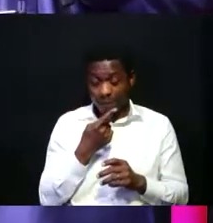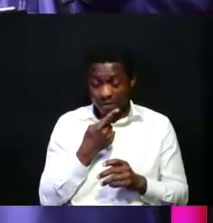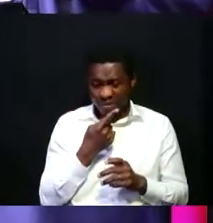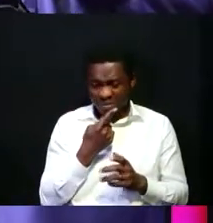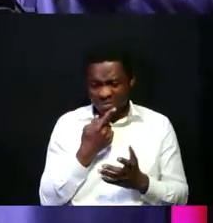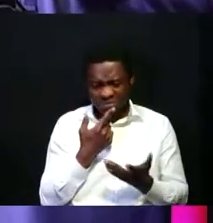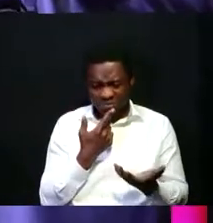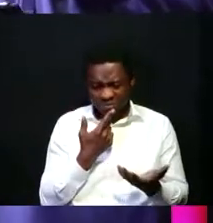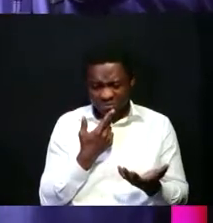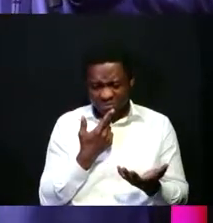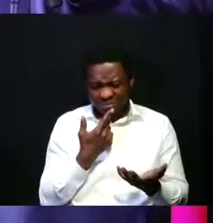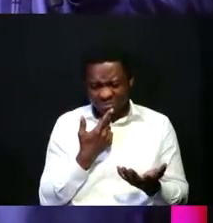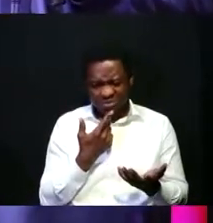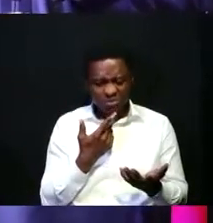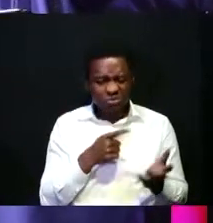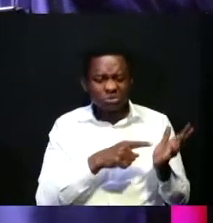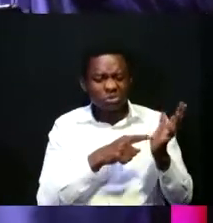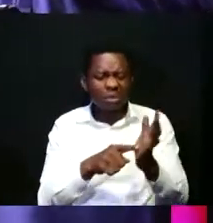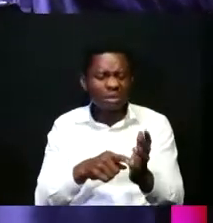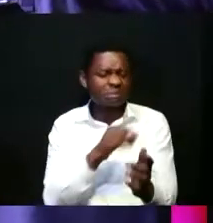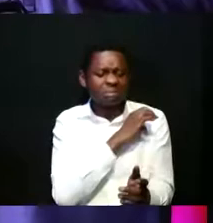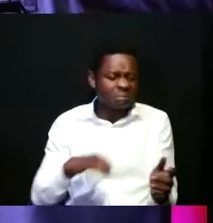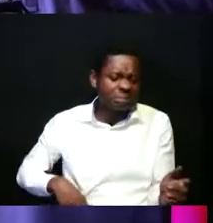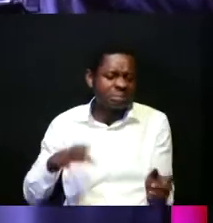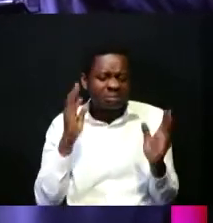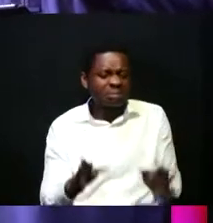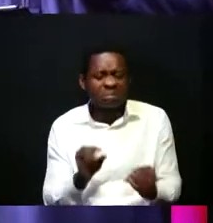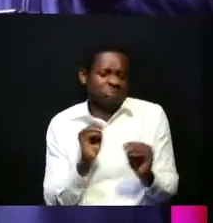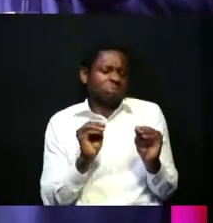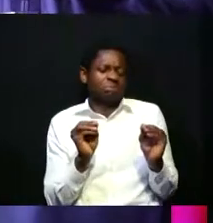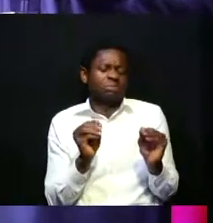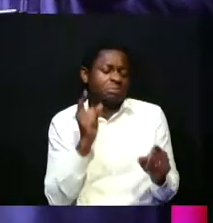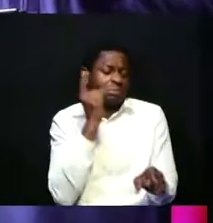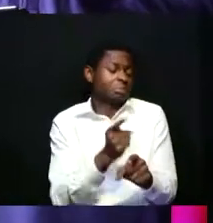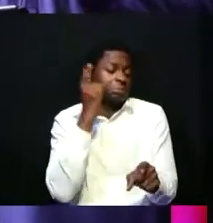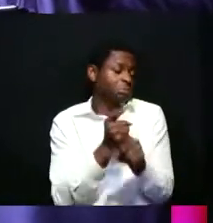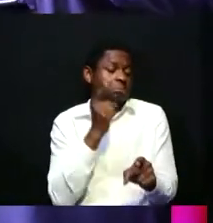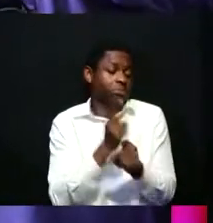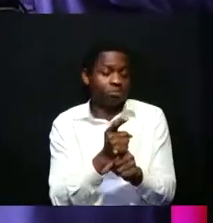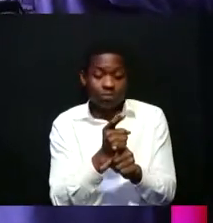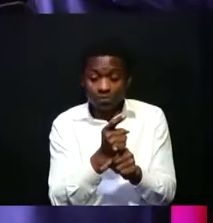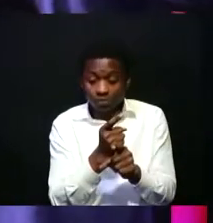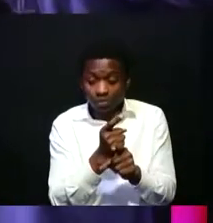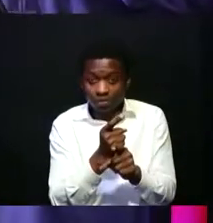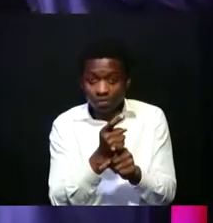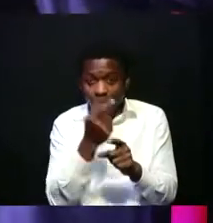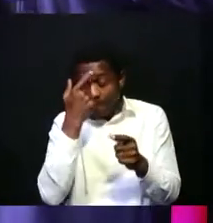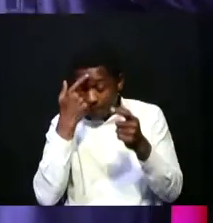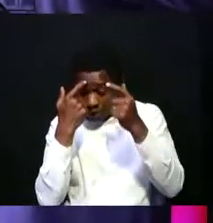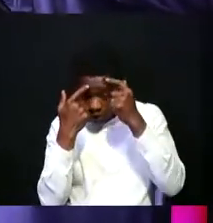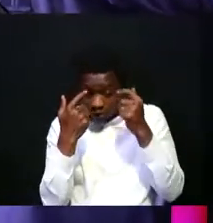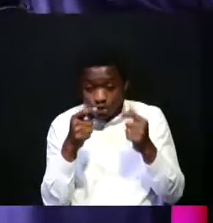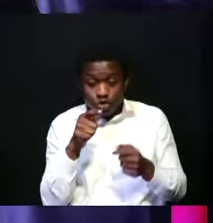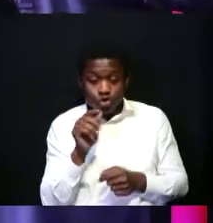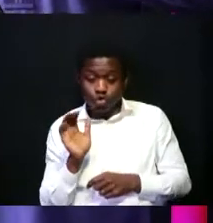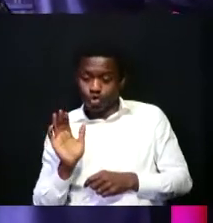behavior as it is consistent with their irreligion. Na se na wofo no wonim